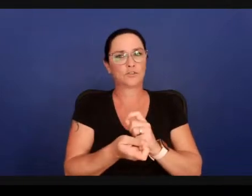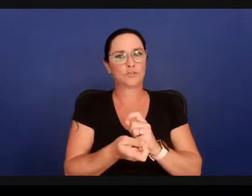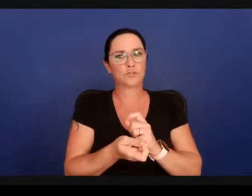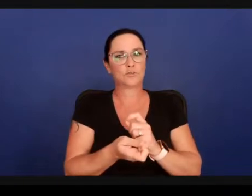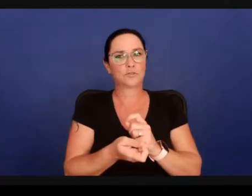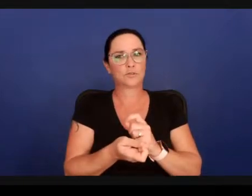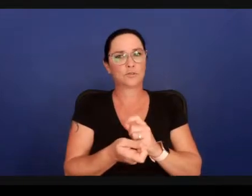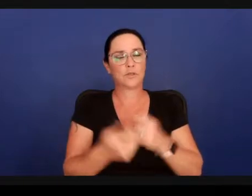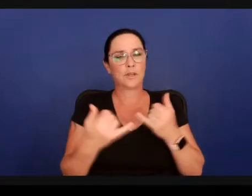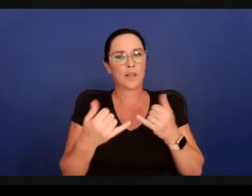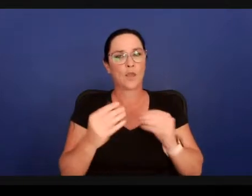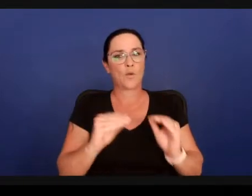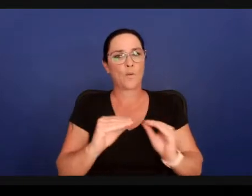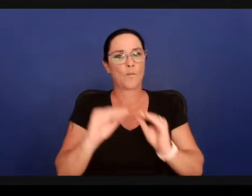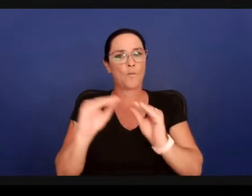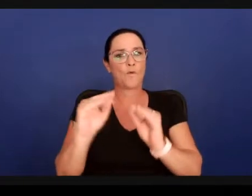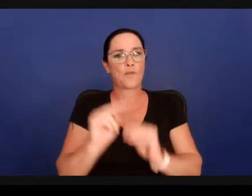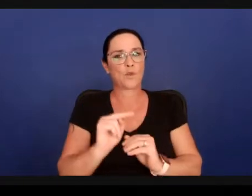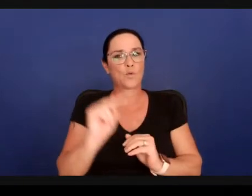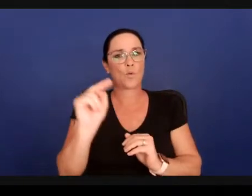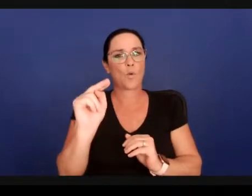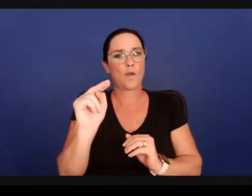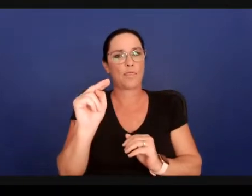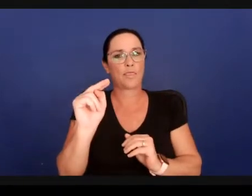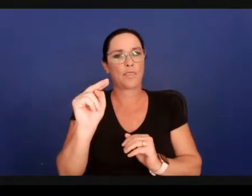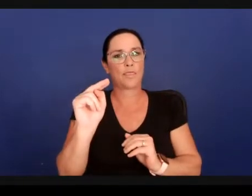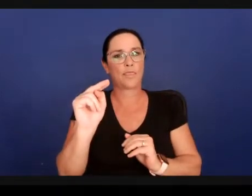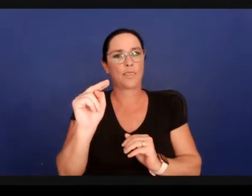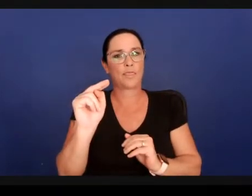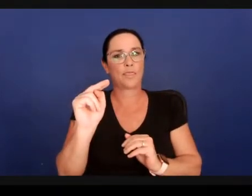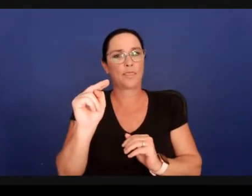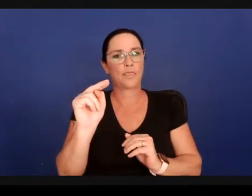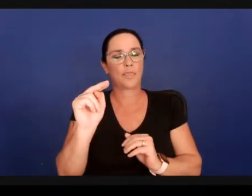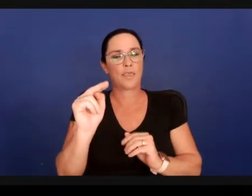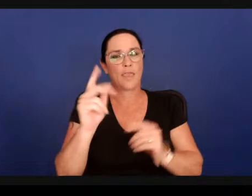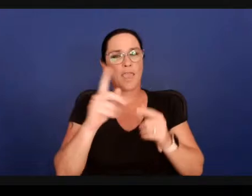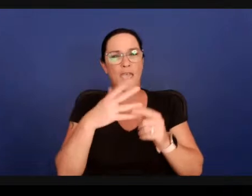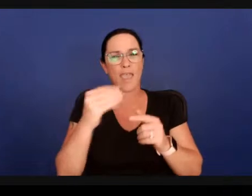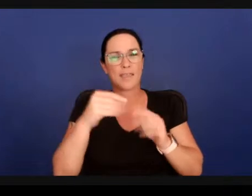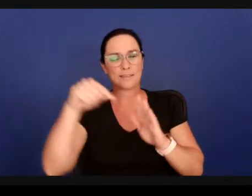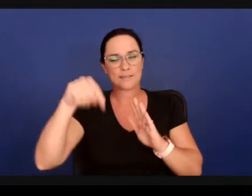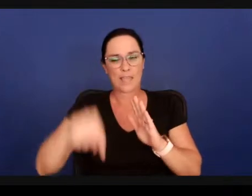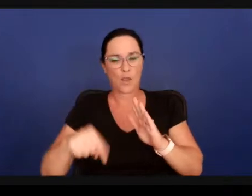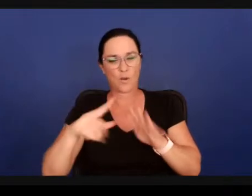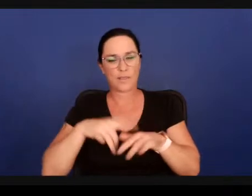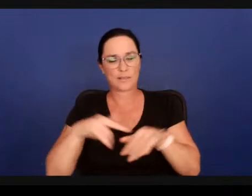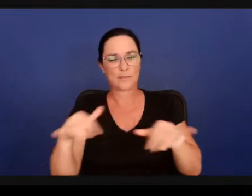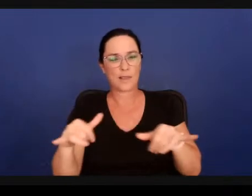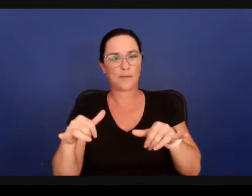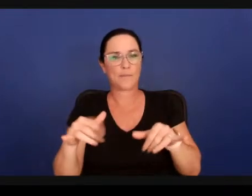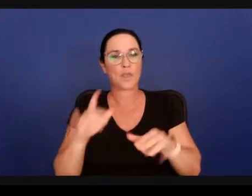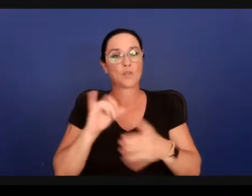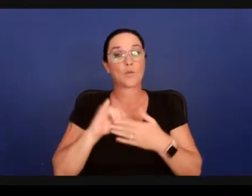north and sagging down at the same time. And so there is your key of when the East Rift